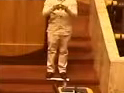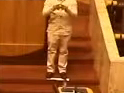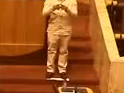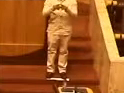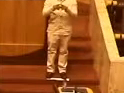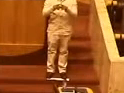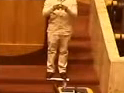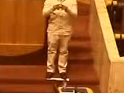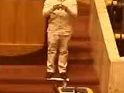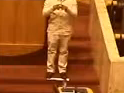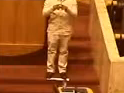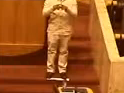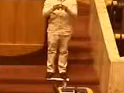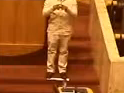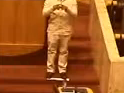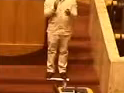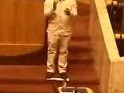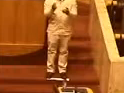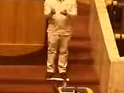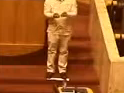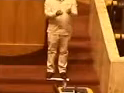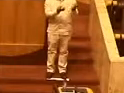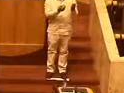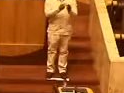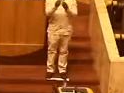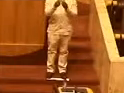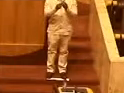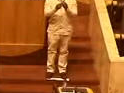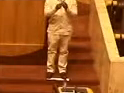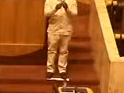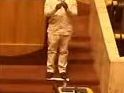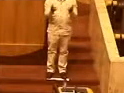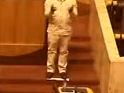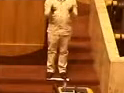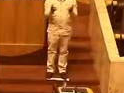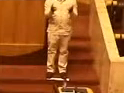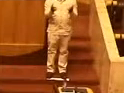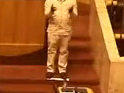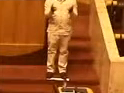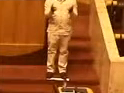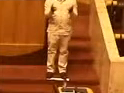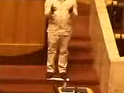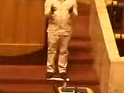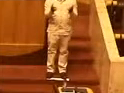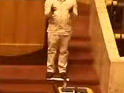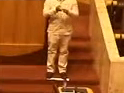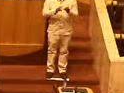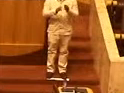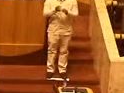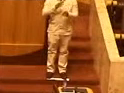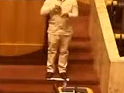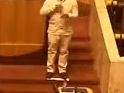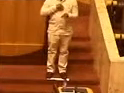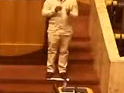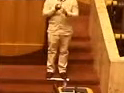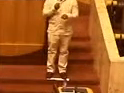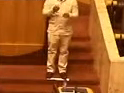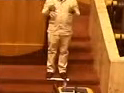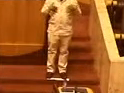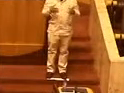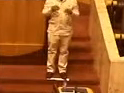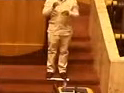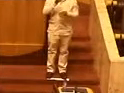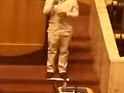be officially be handing over this project to our communities from the beginning of June as